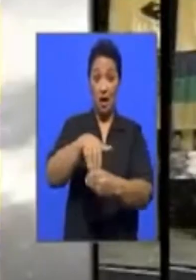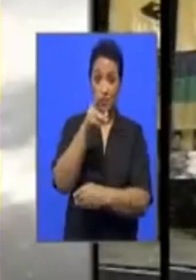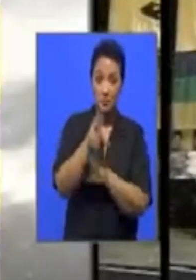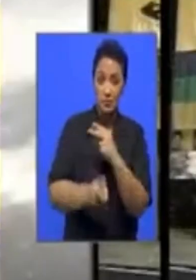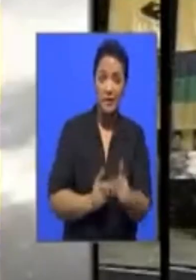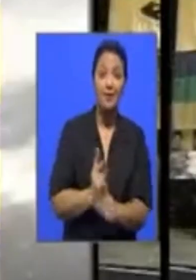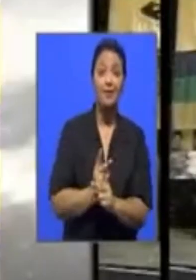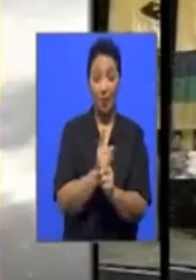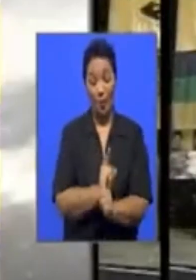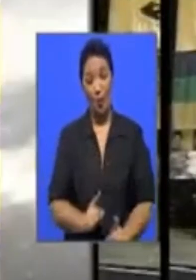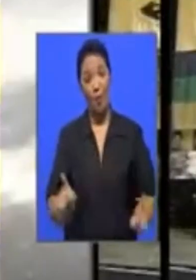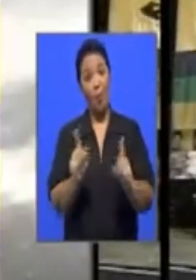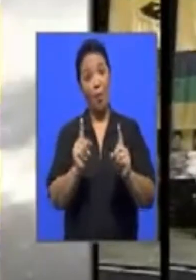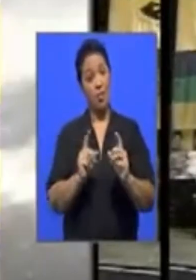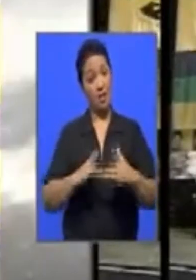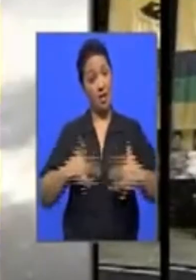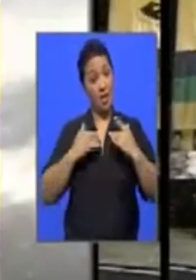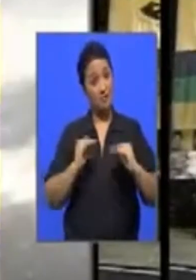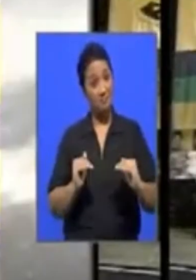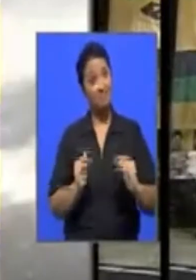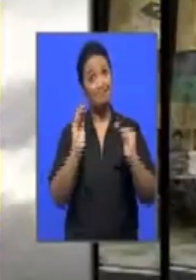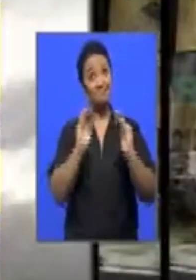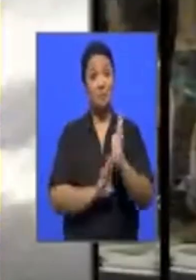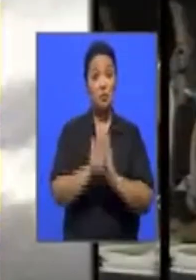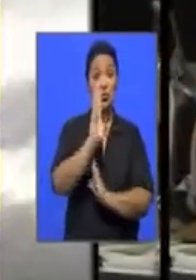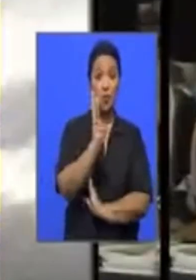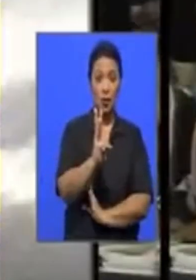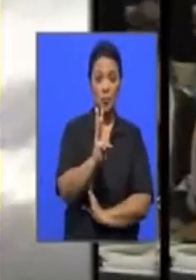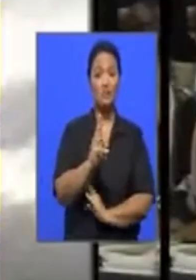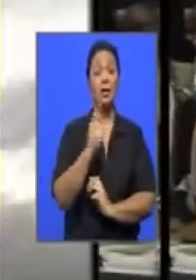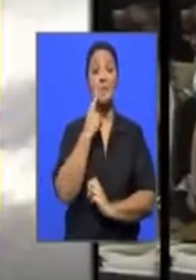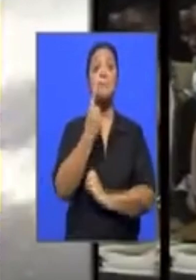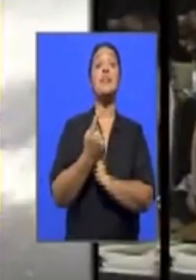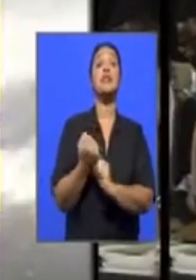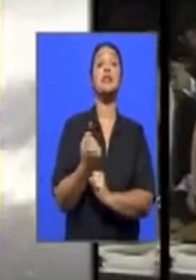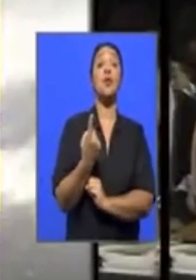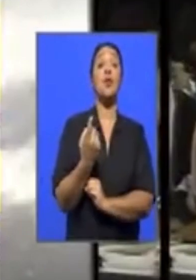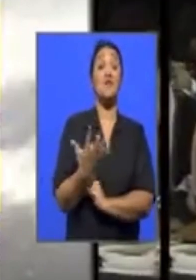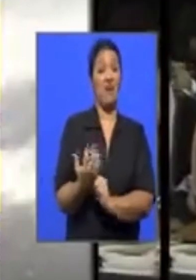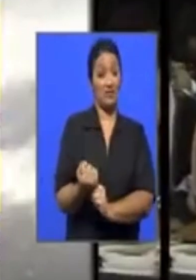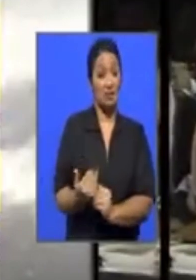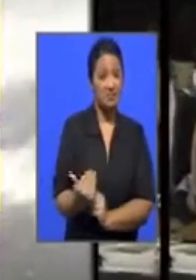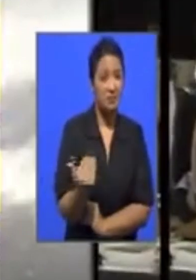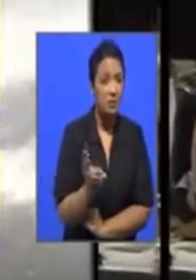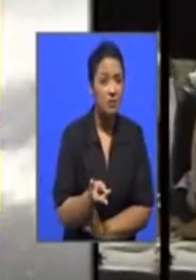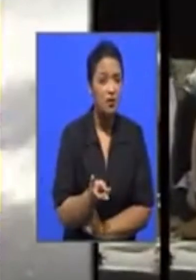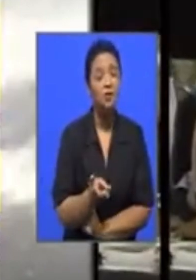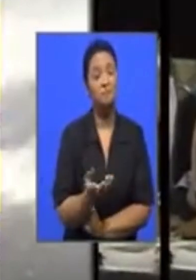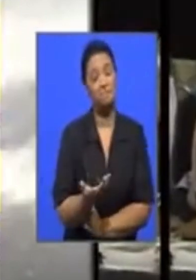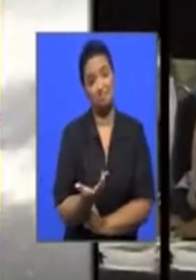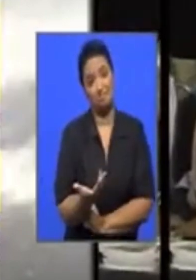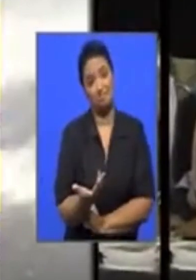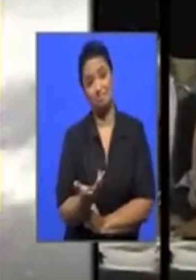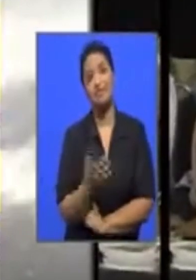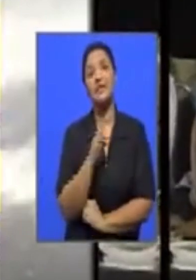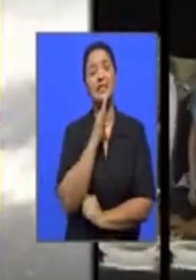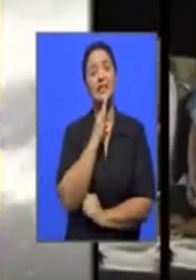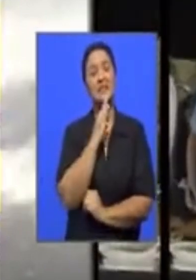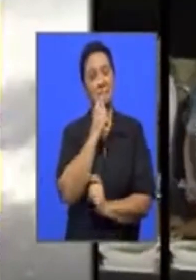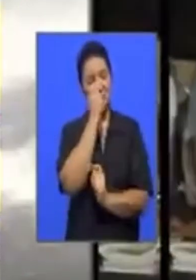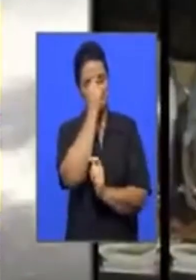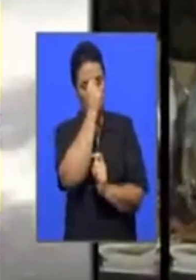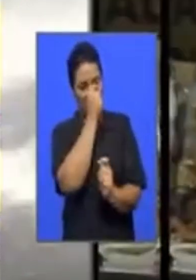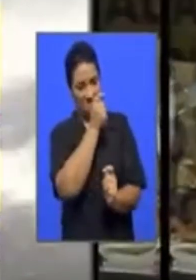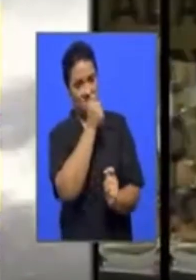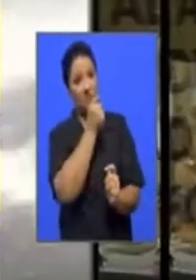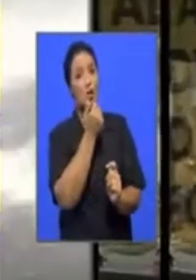power, which automatically meant that people skilled in mobilization would become leaders in government. Back then, the ANC was led